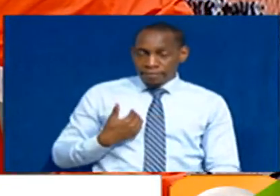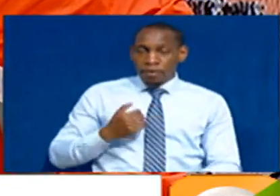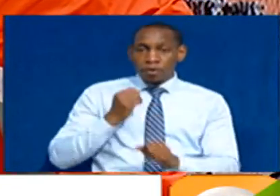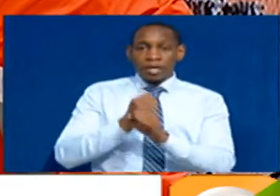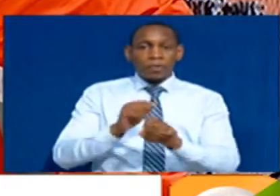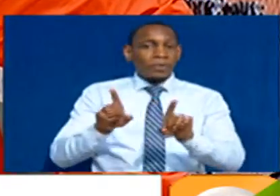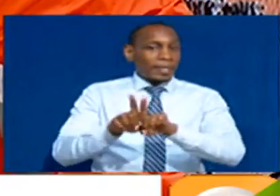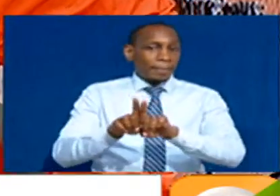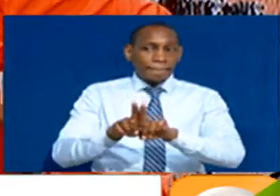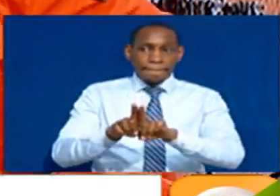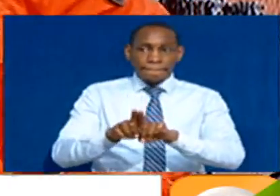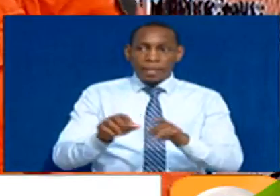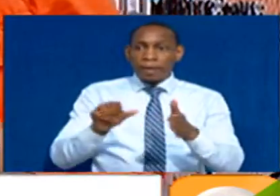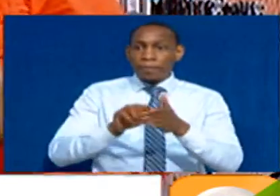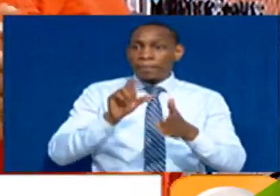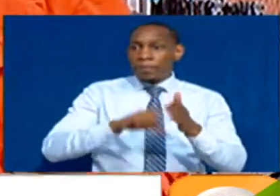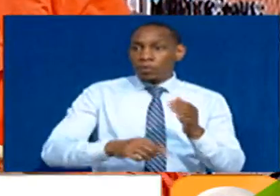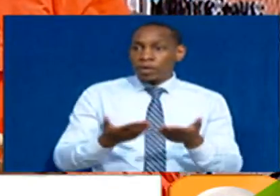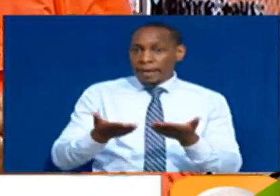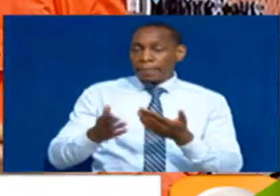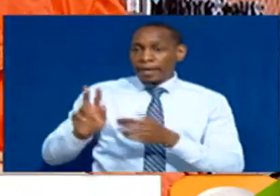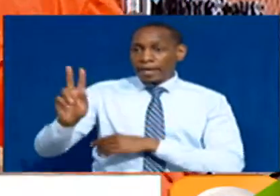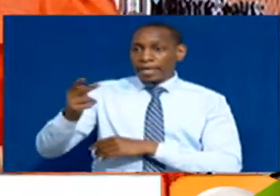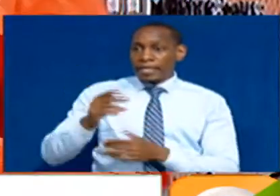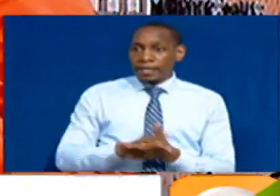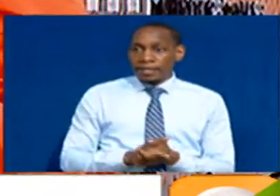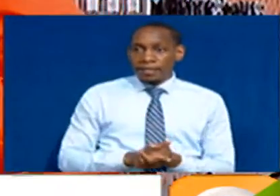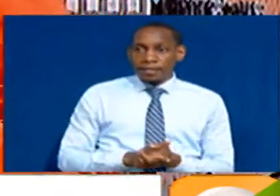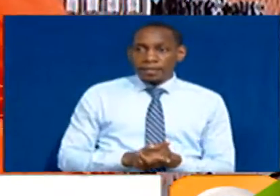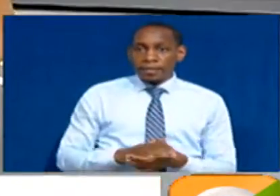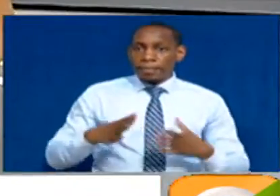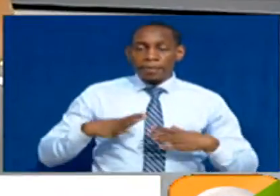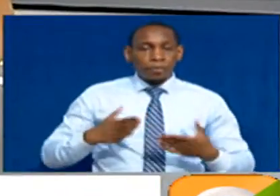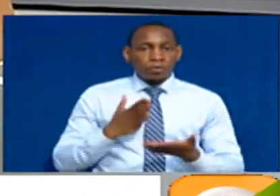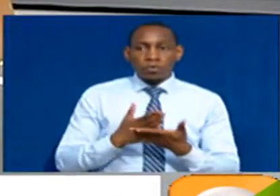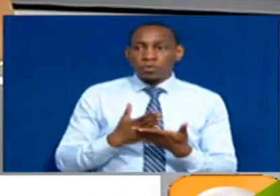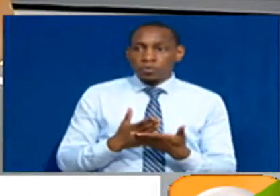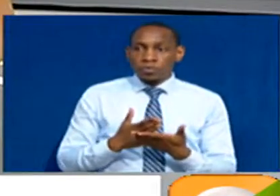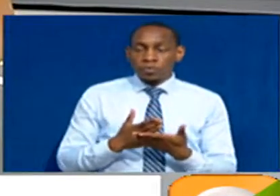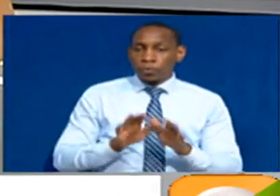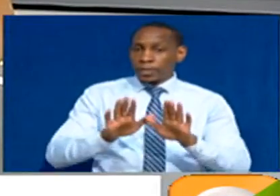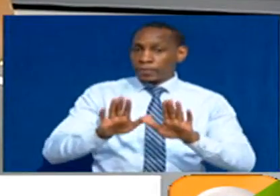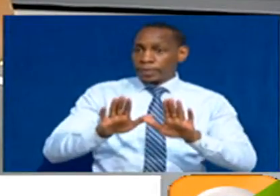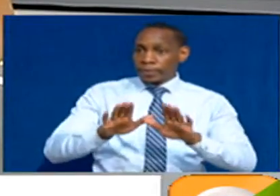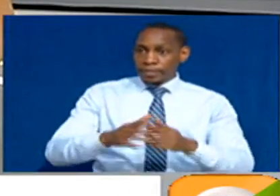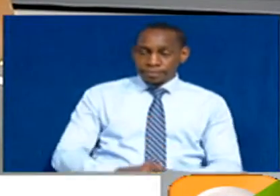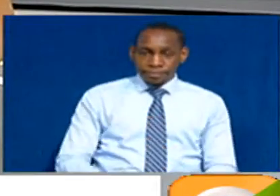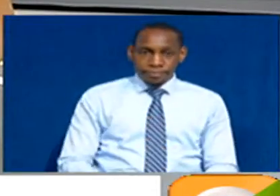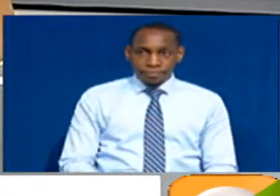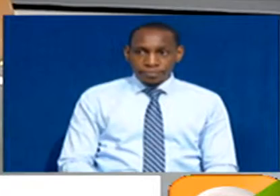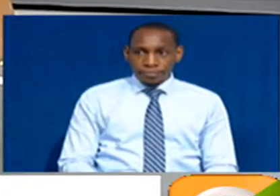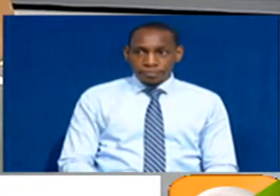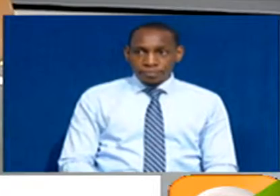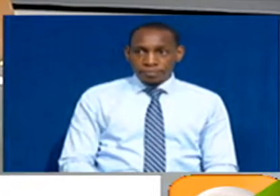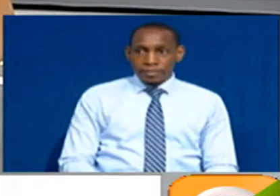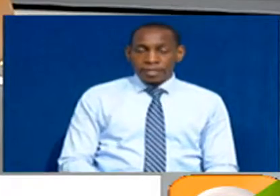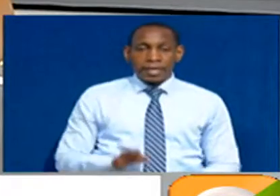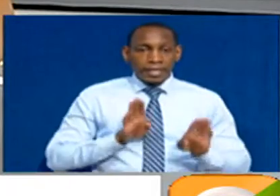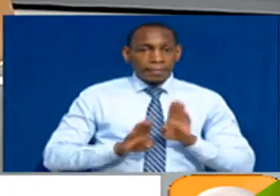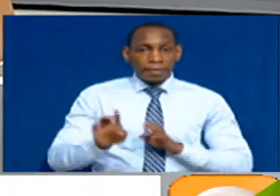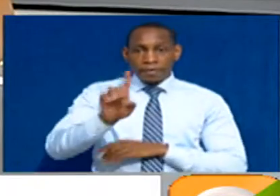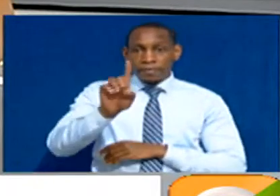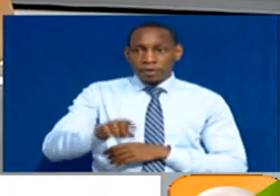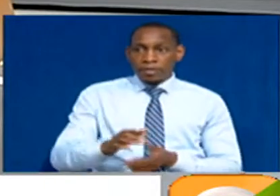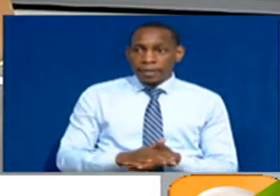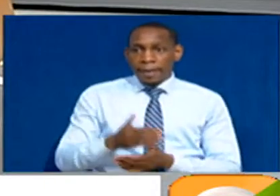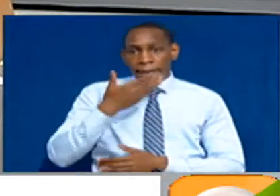it. The problem we have in this country is that we like... No. This is a moral question. And let